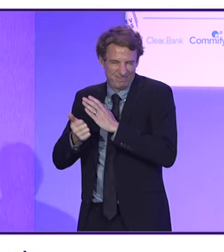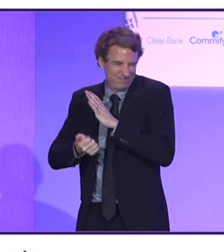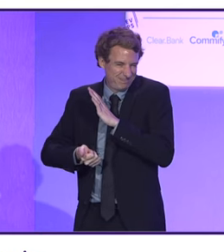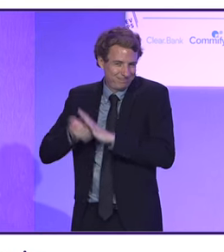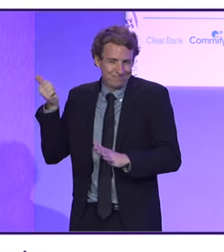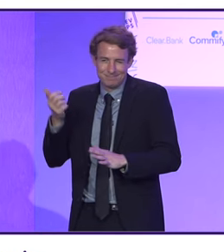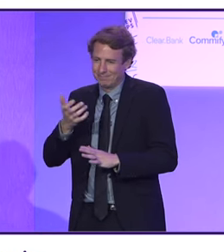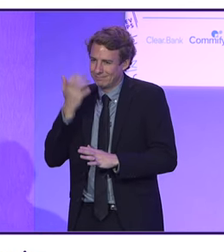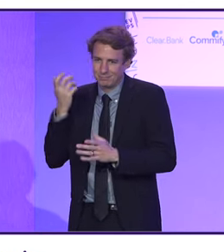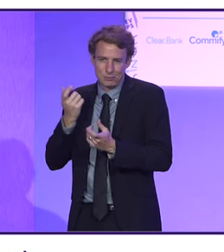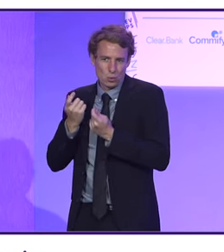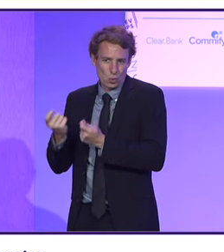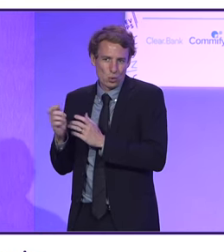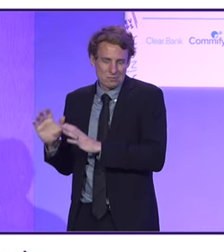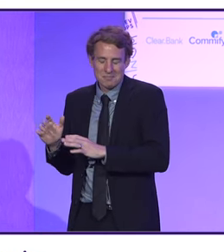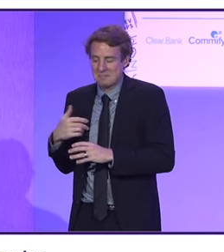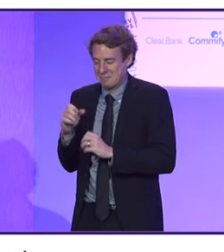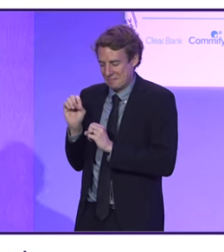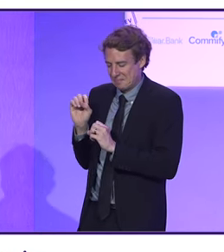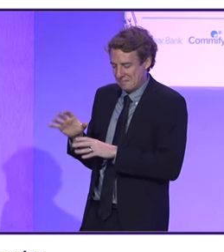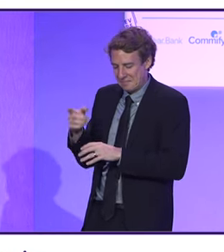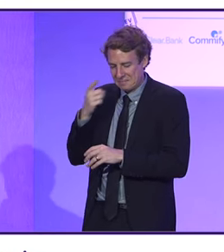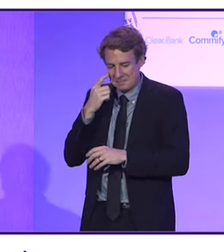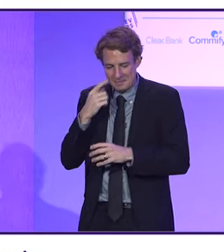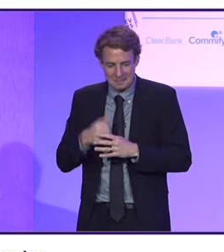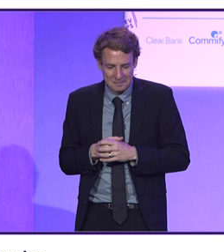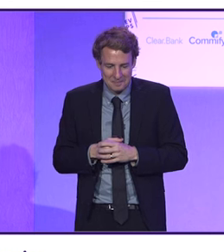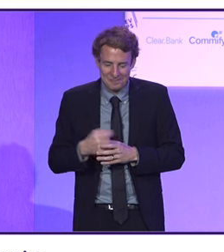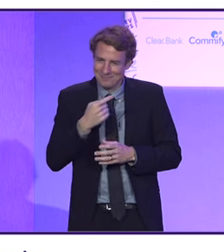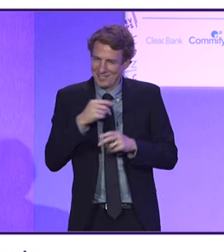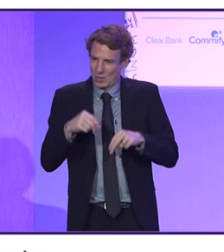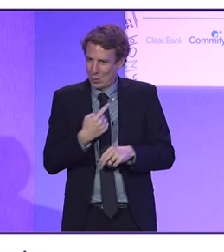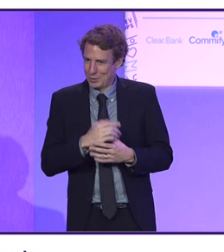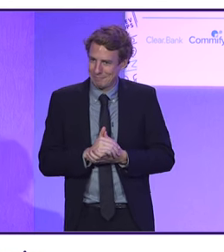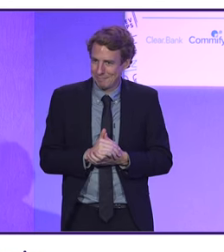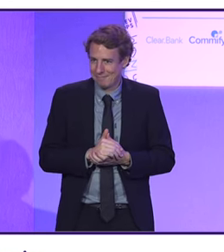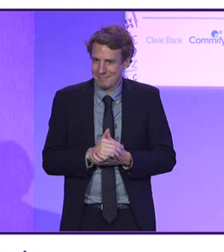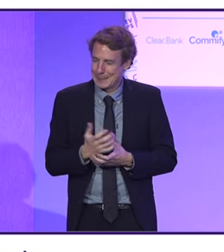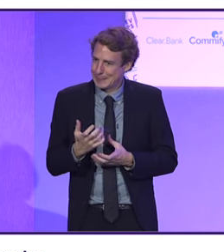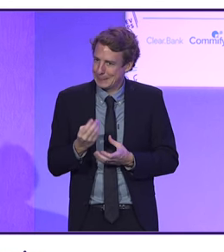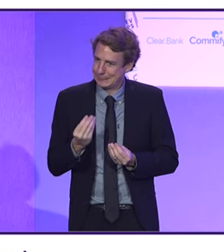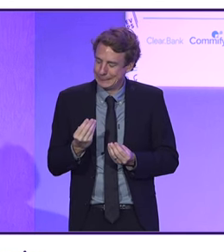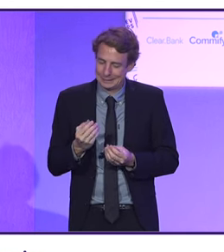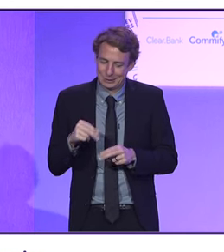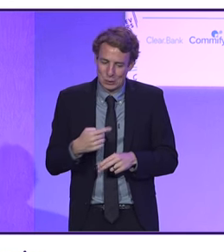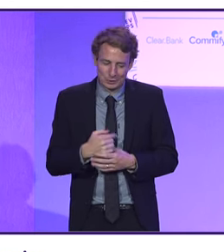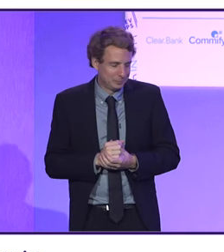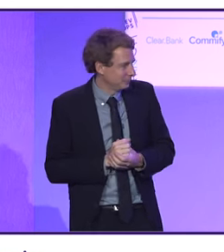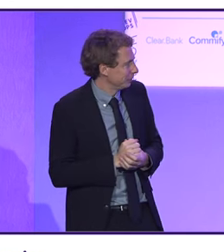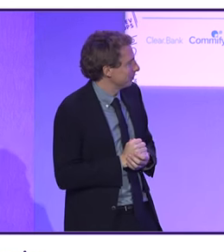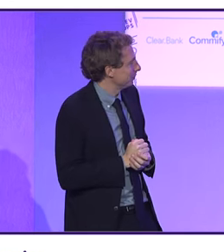might land with him. I said, yeah, that's Zeno. He's a little pain in the butt. I